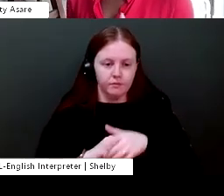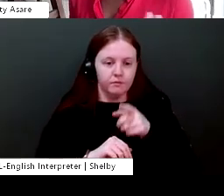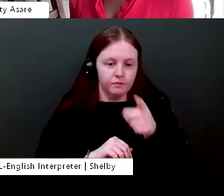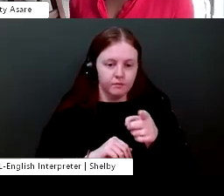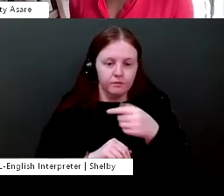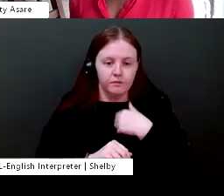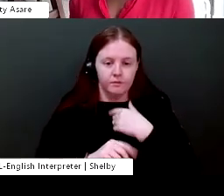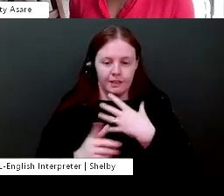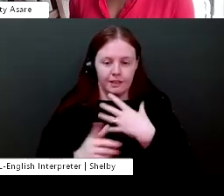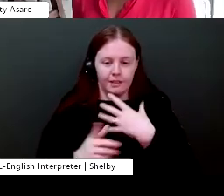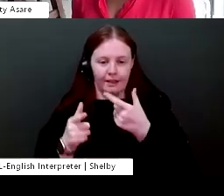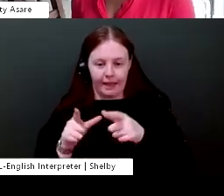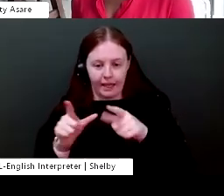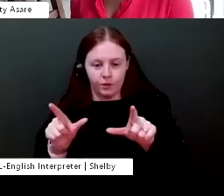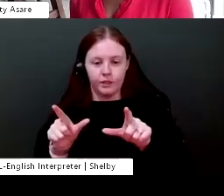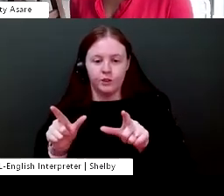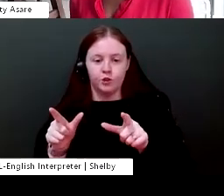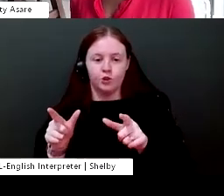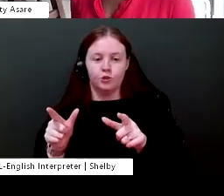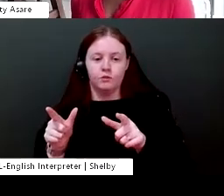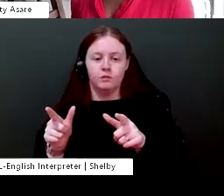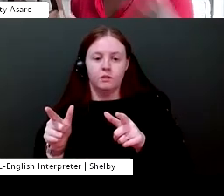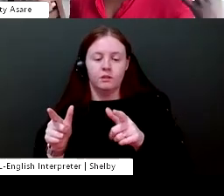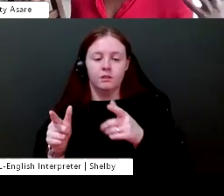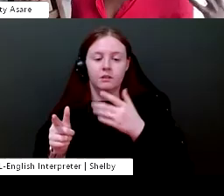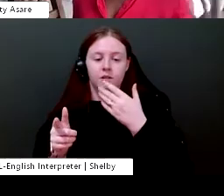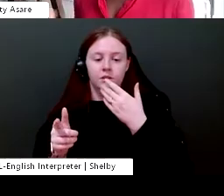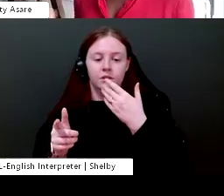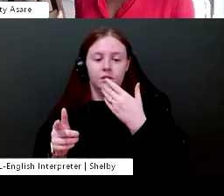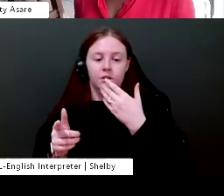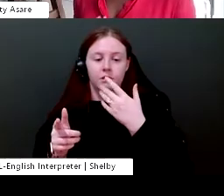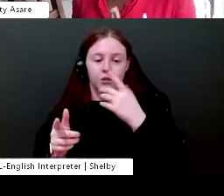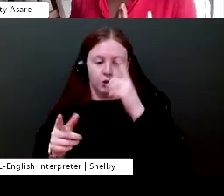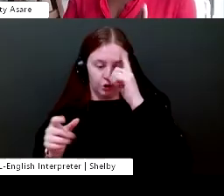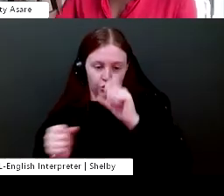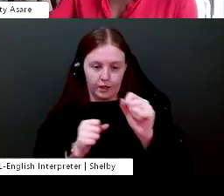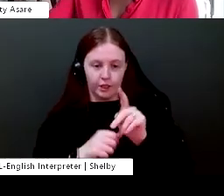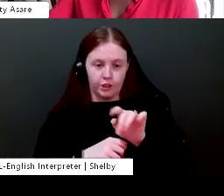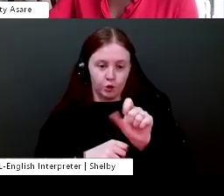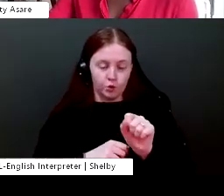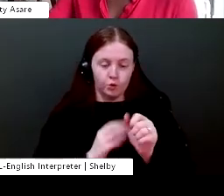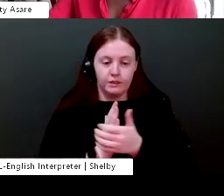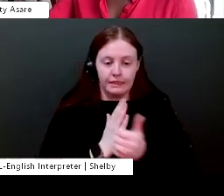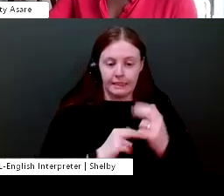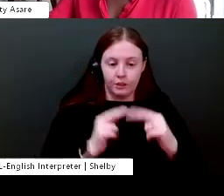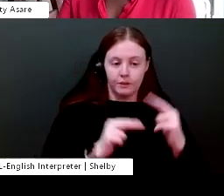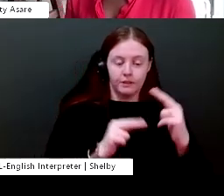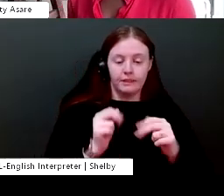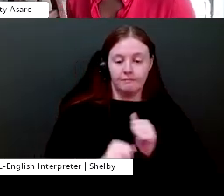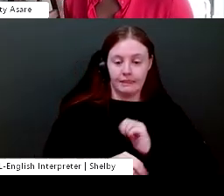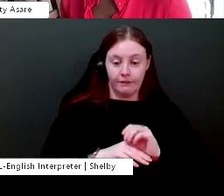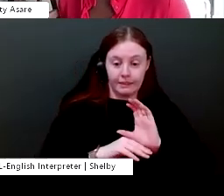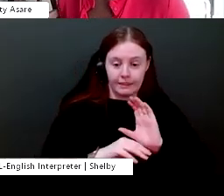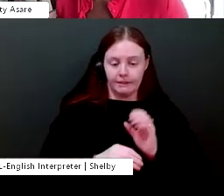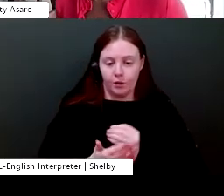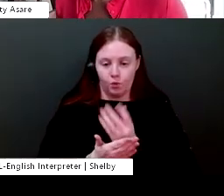being important, skill building, strategies and tools, how this was important for empowerment and the self-esteem and growth.